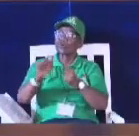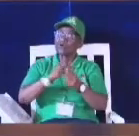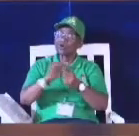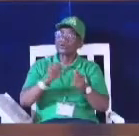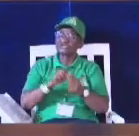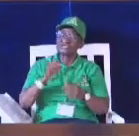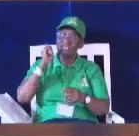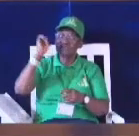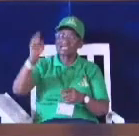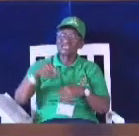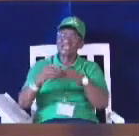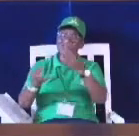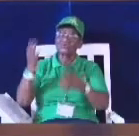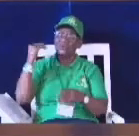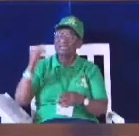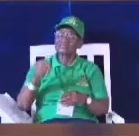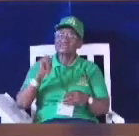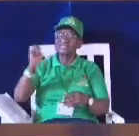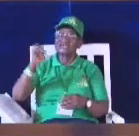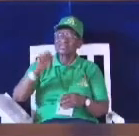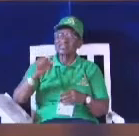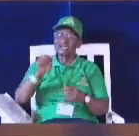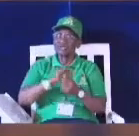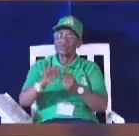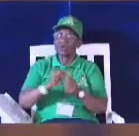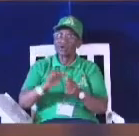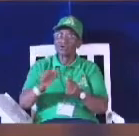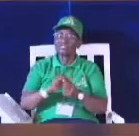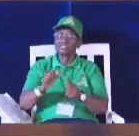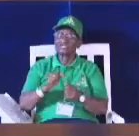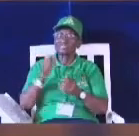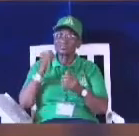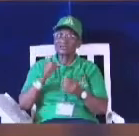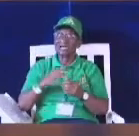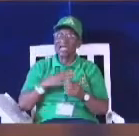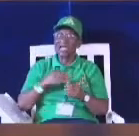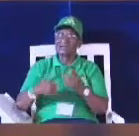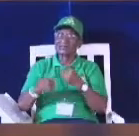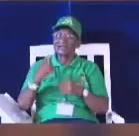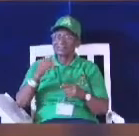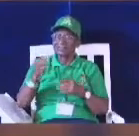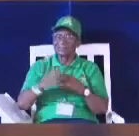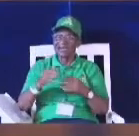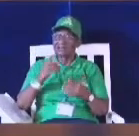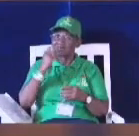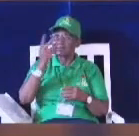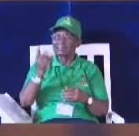He went, he washed, and came back seeing.